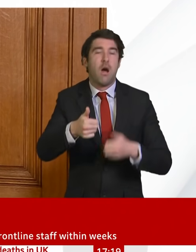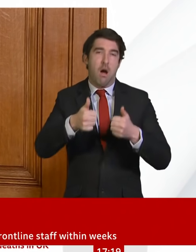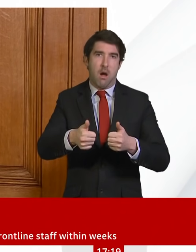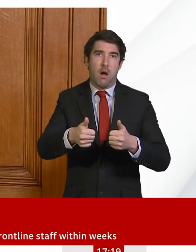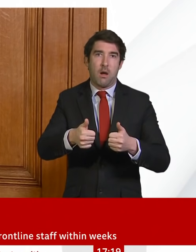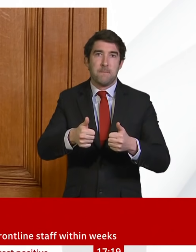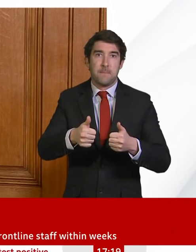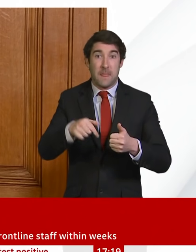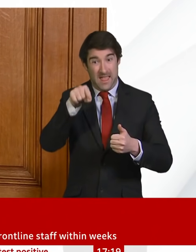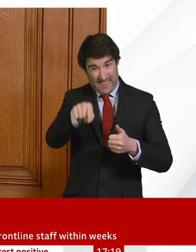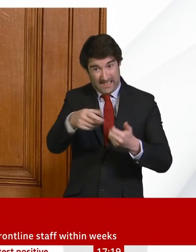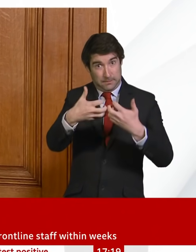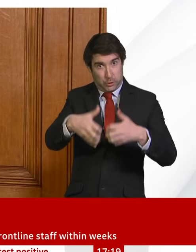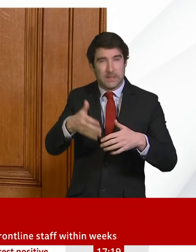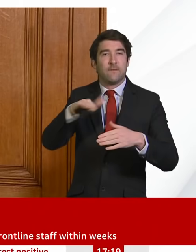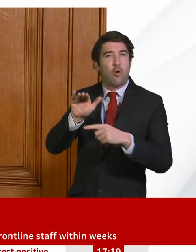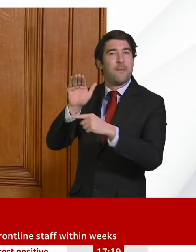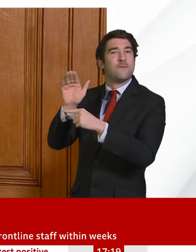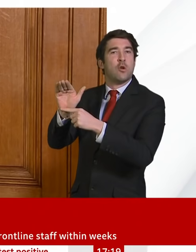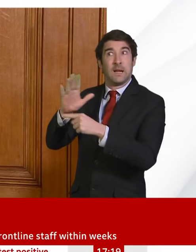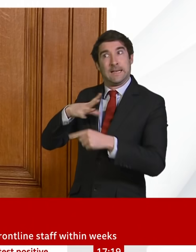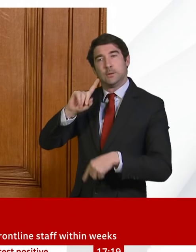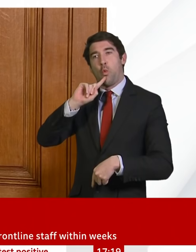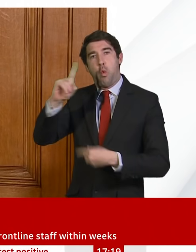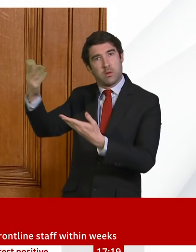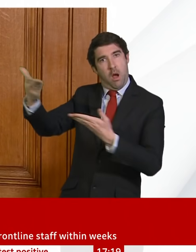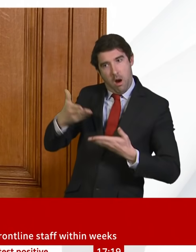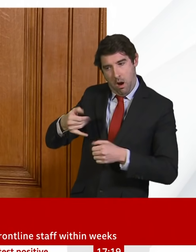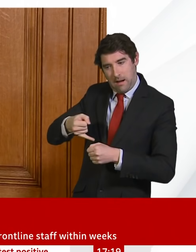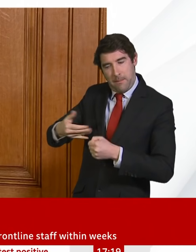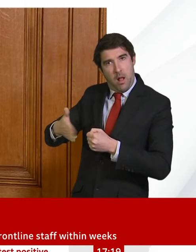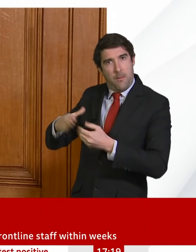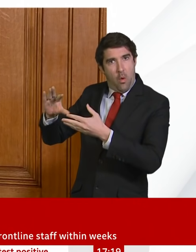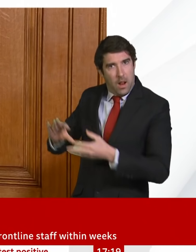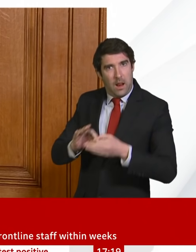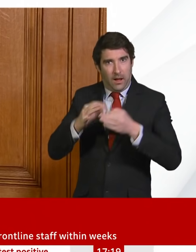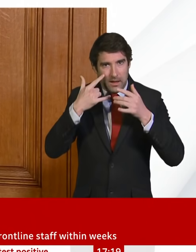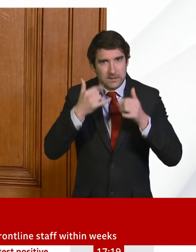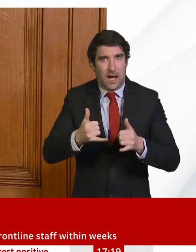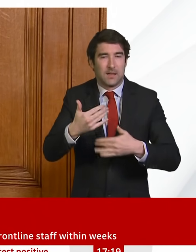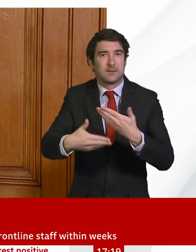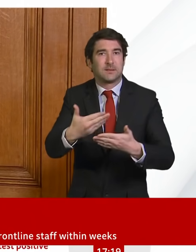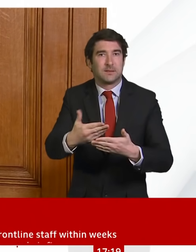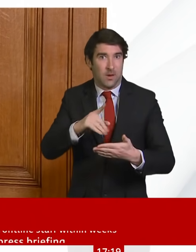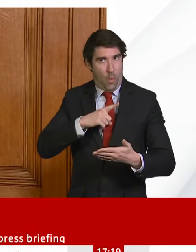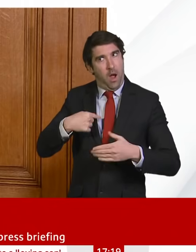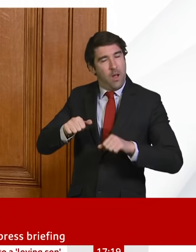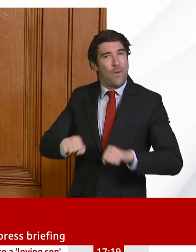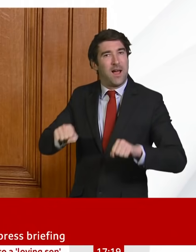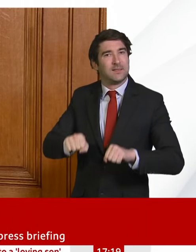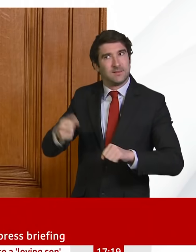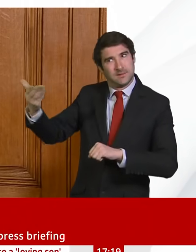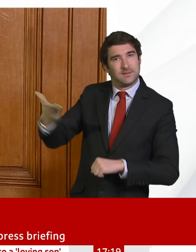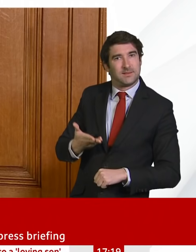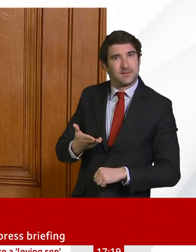and with us to ensure that we get those tests through as quickly. And there is complementary work going on to ensure that we